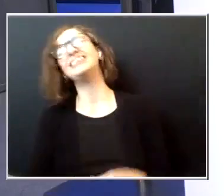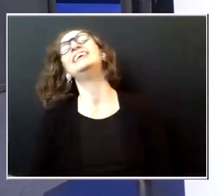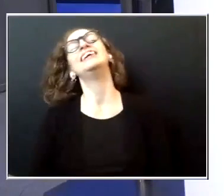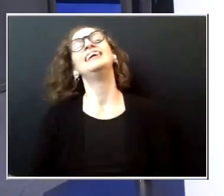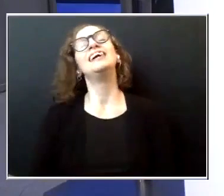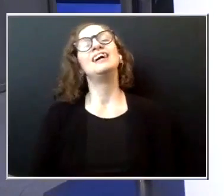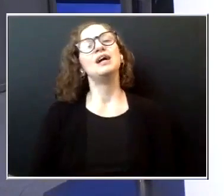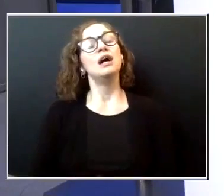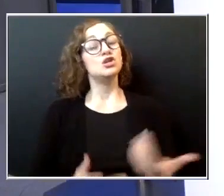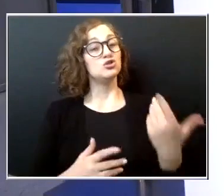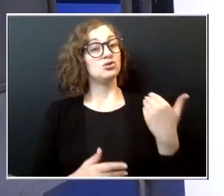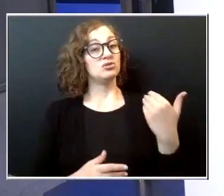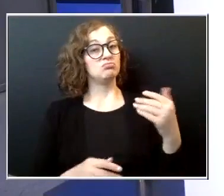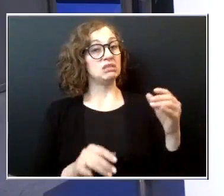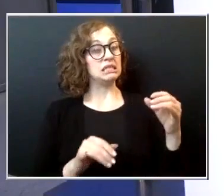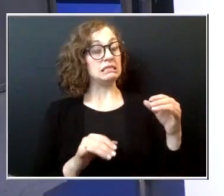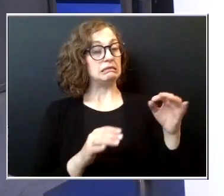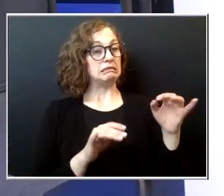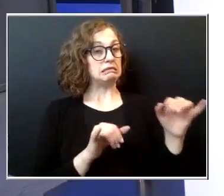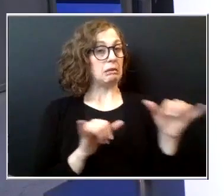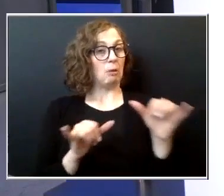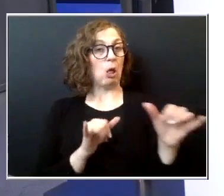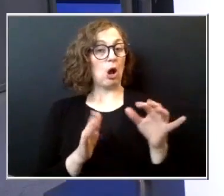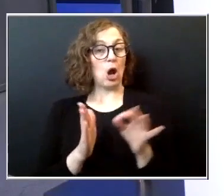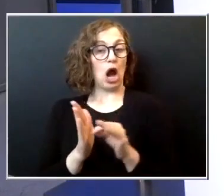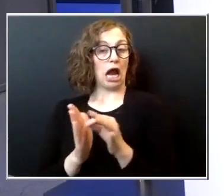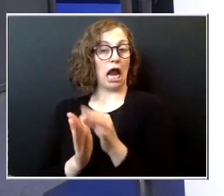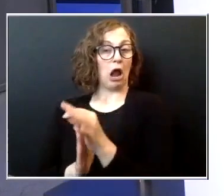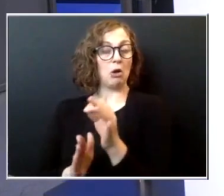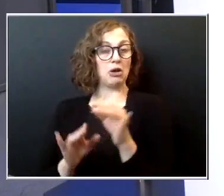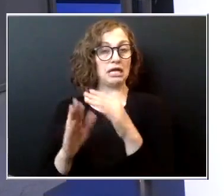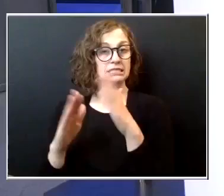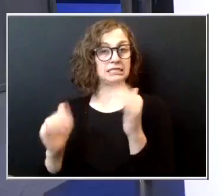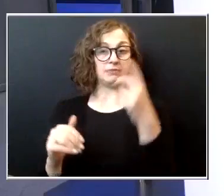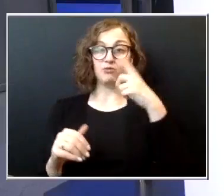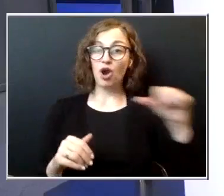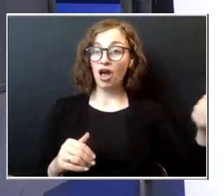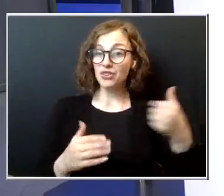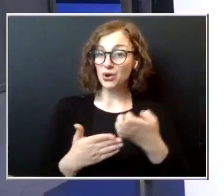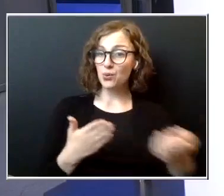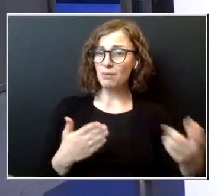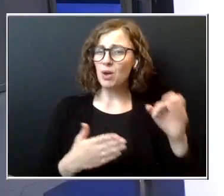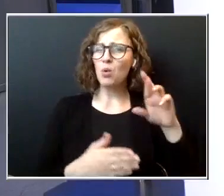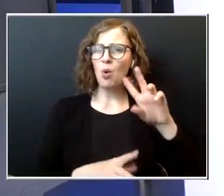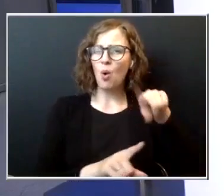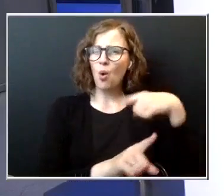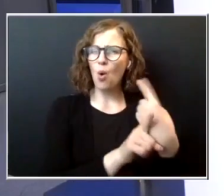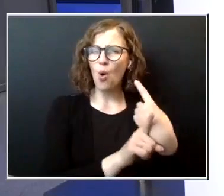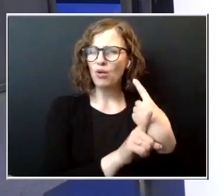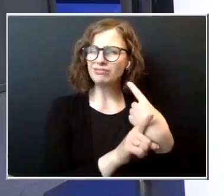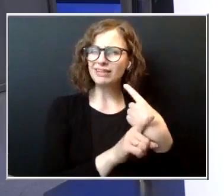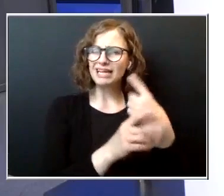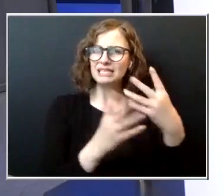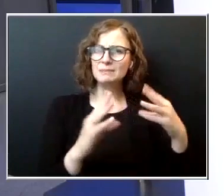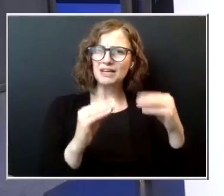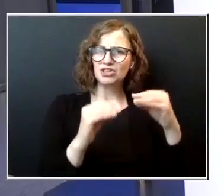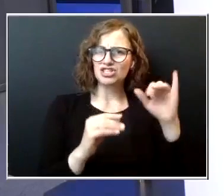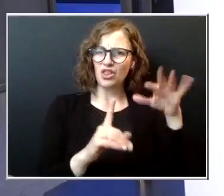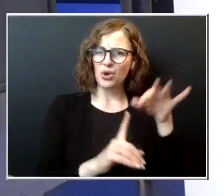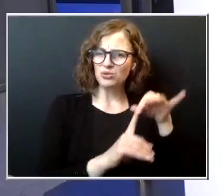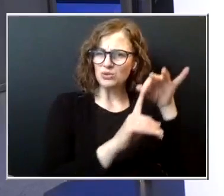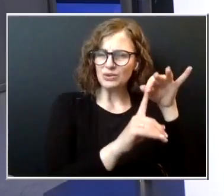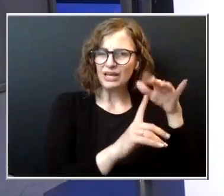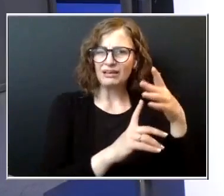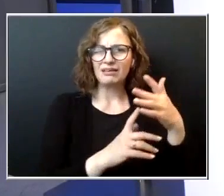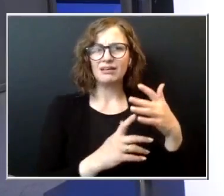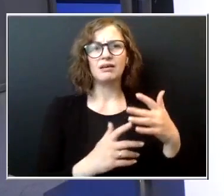other medical equipment, or is it just the sponges because there's so many? How do you keep track of the 1 or 2 Well, we